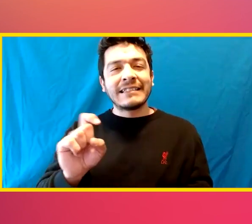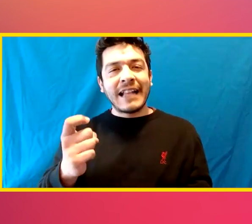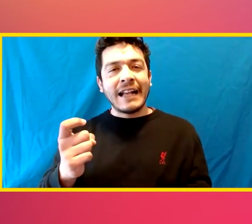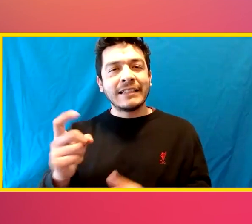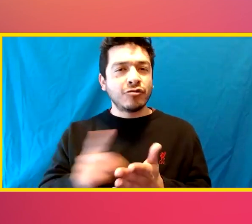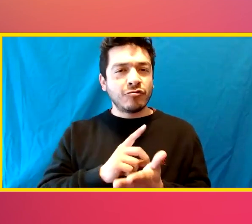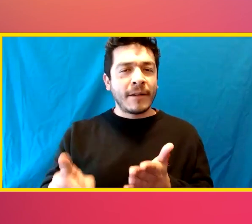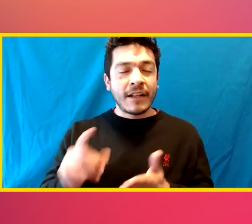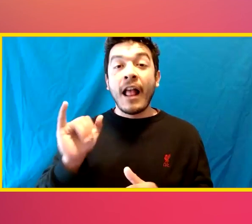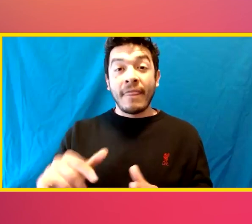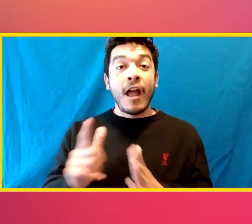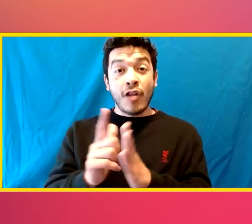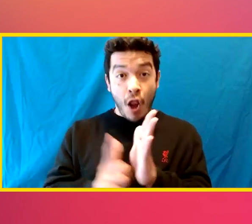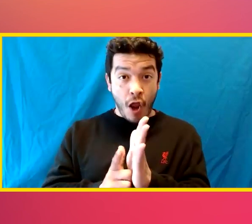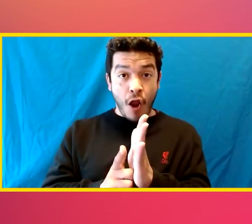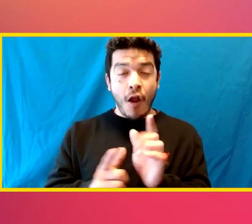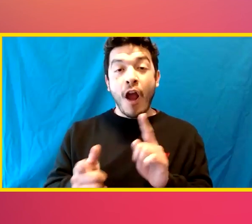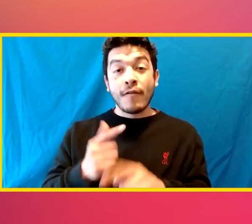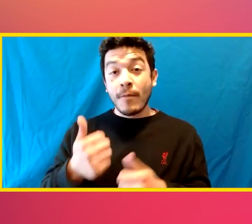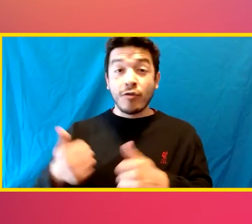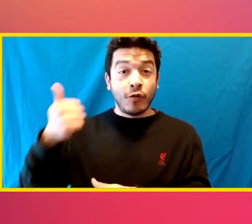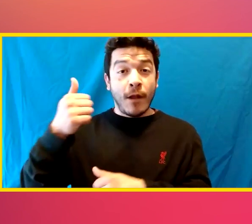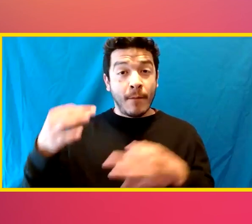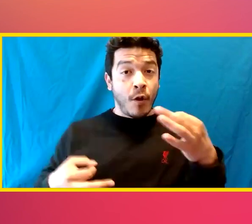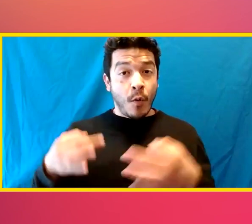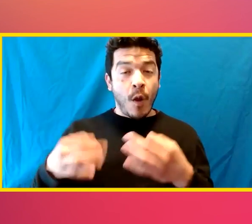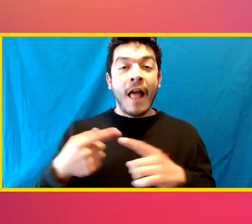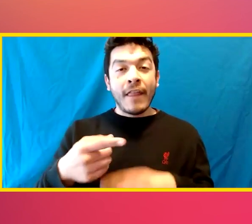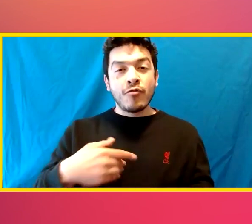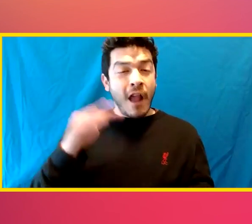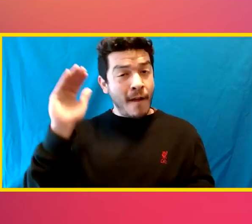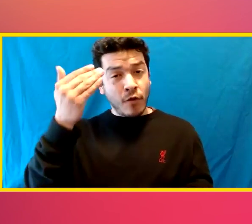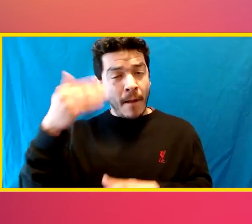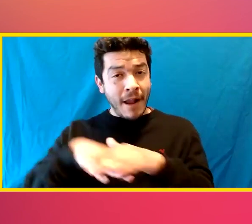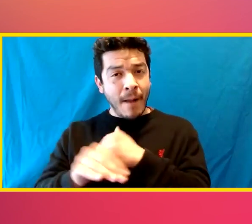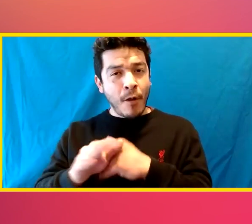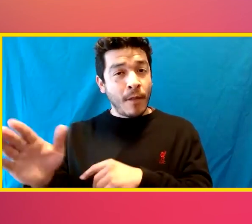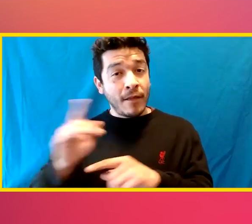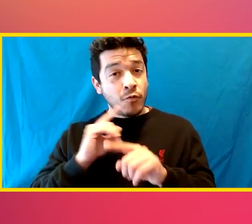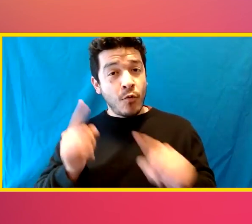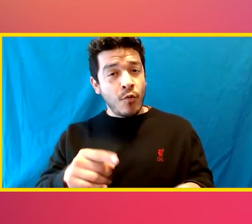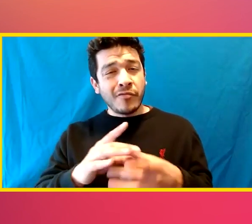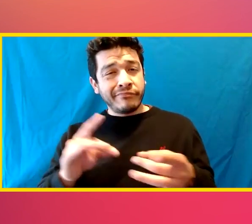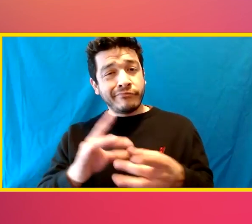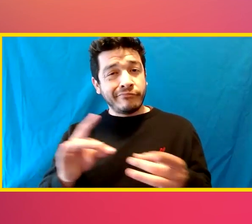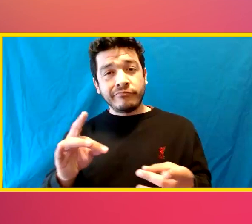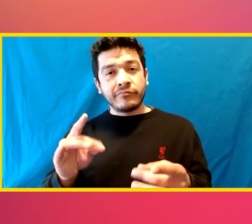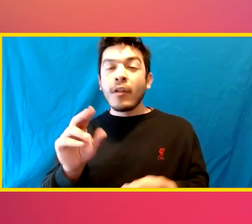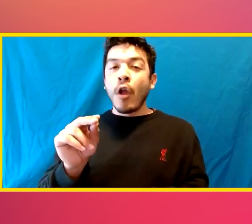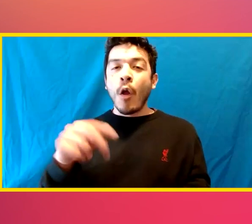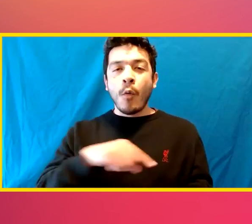right? That's the law as pronounced by the Supreme Court. Then you have Trump that comes in with his executive order and says,